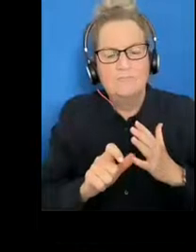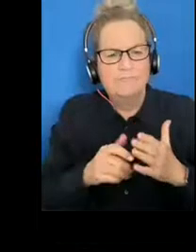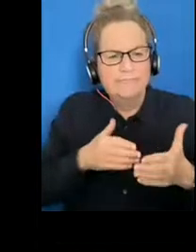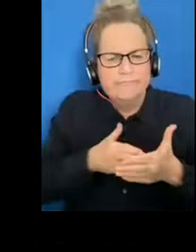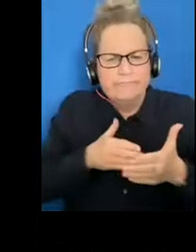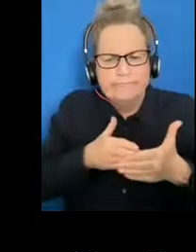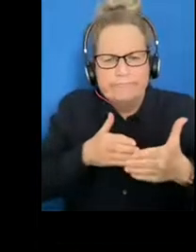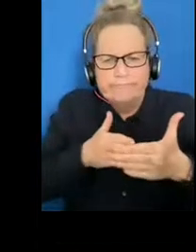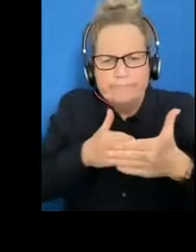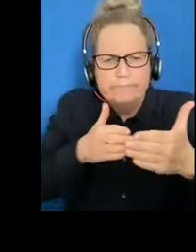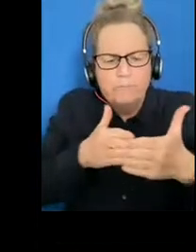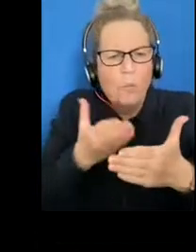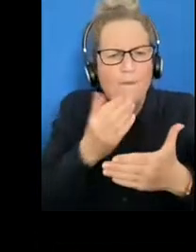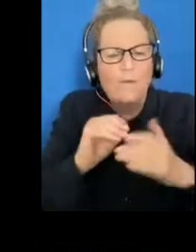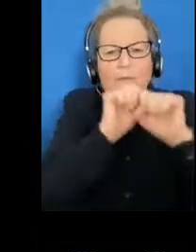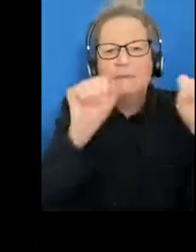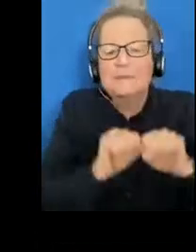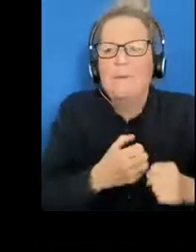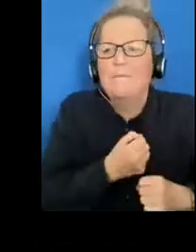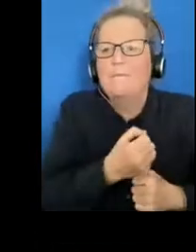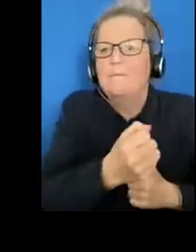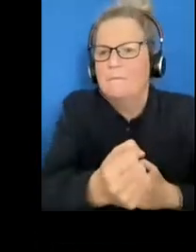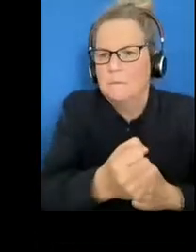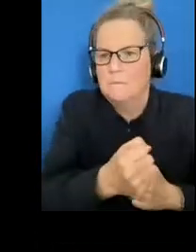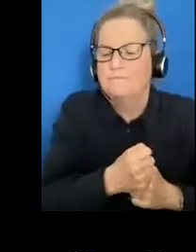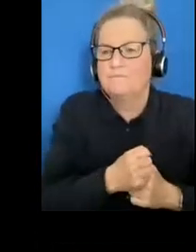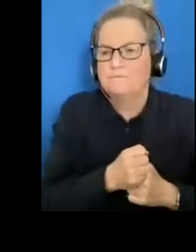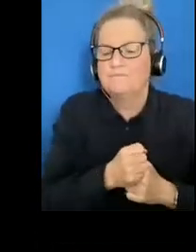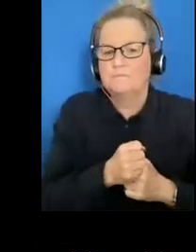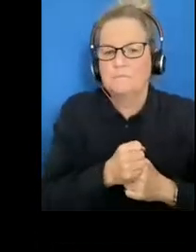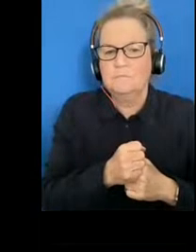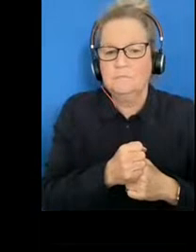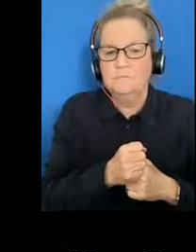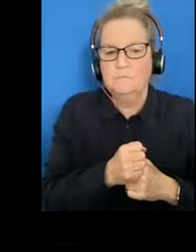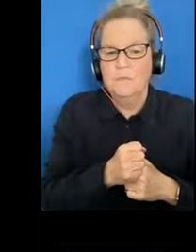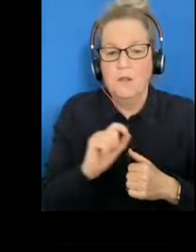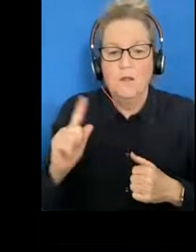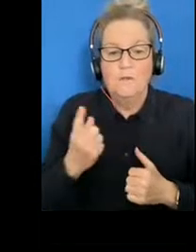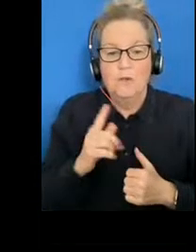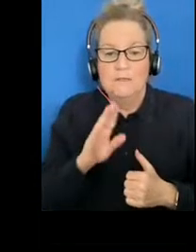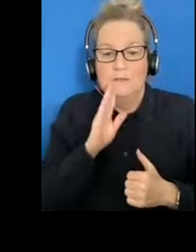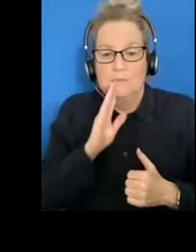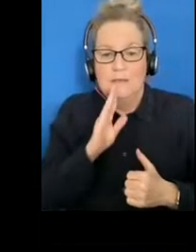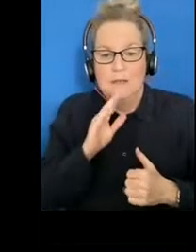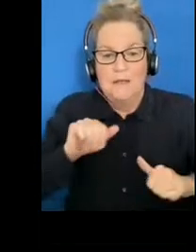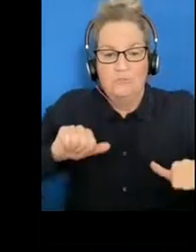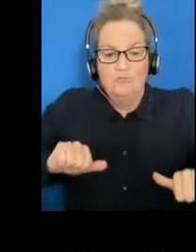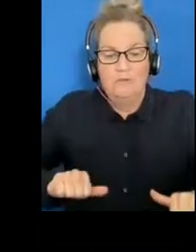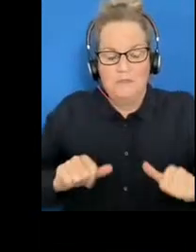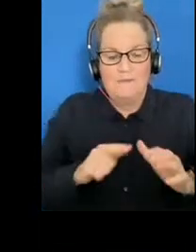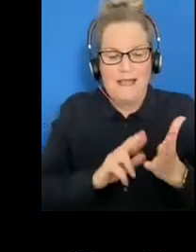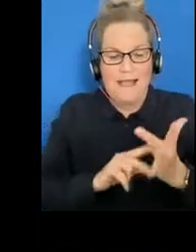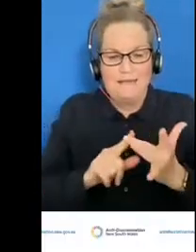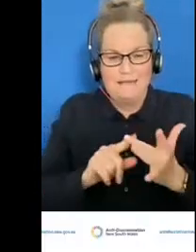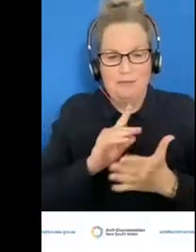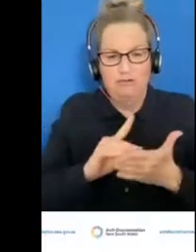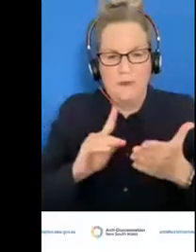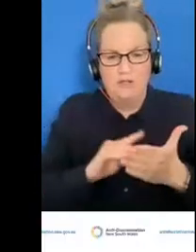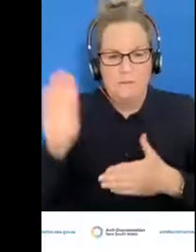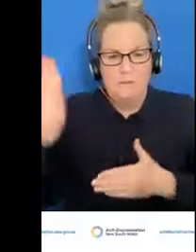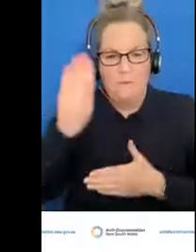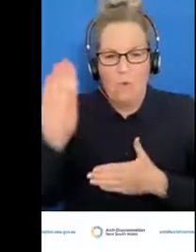face. So I'd like to introduce our first speaker, the President of the Anti-Discrimination Board, Helen